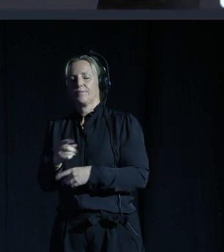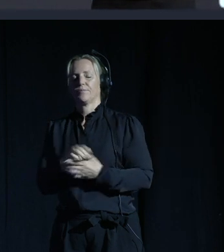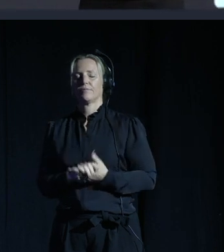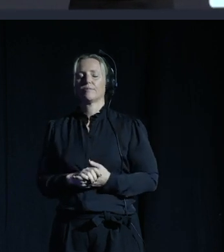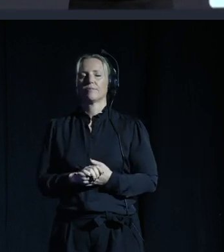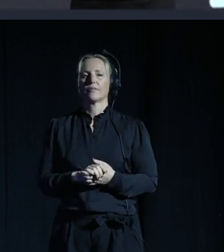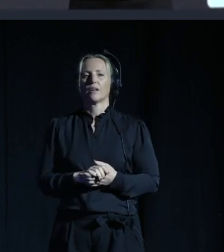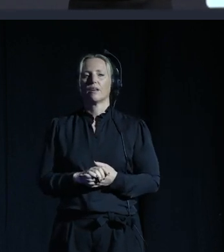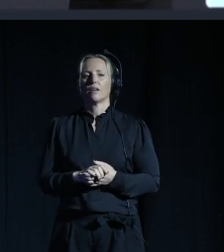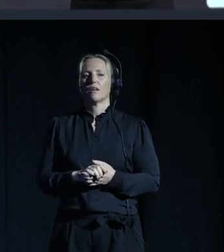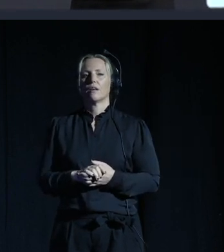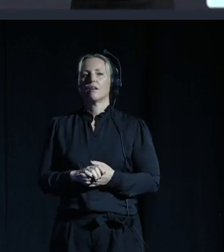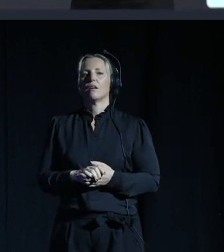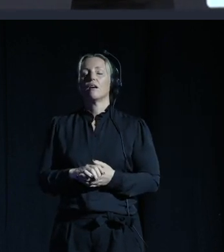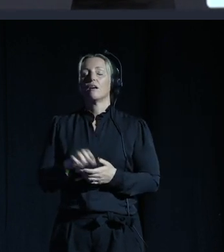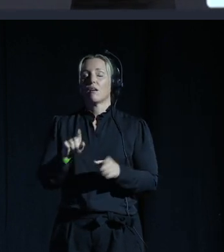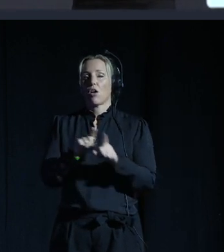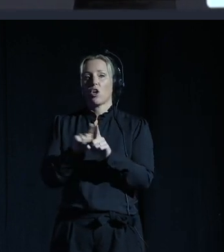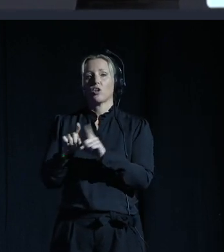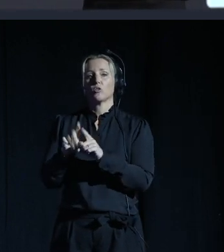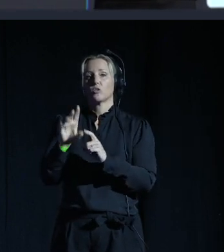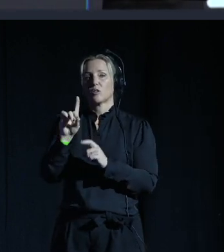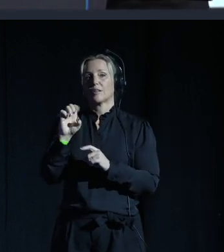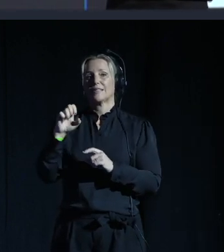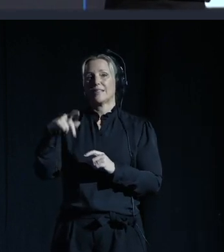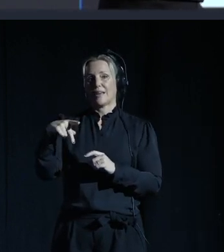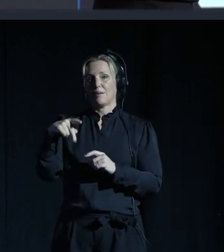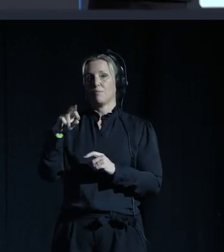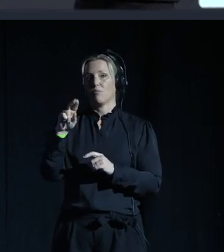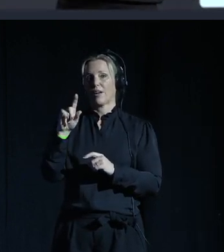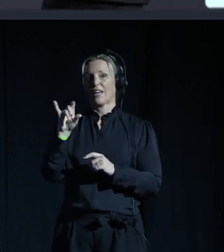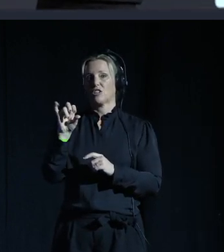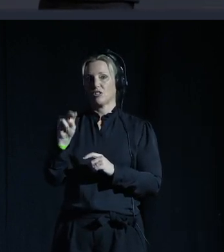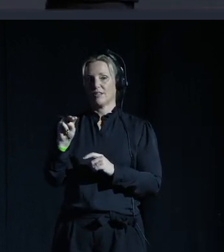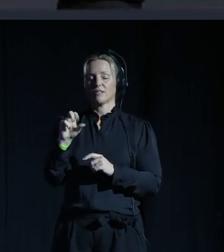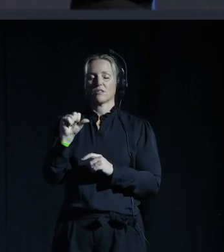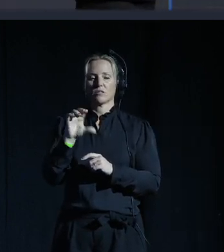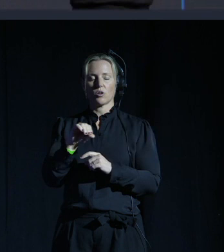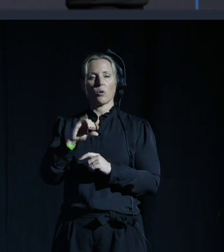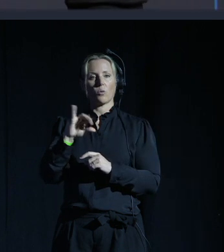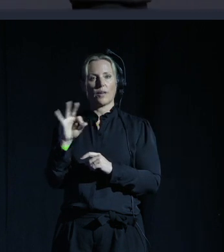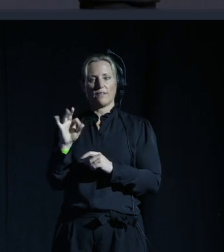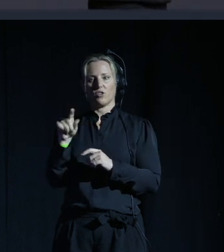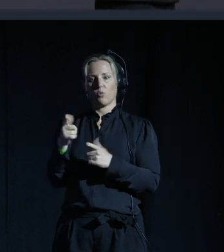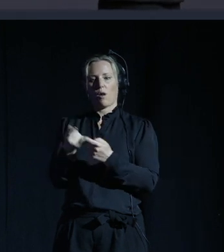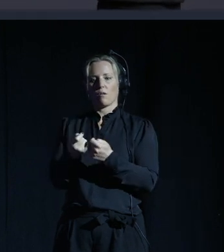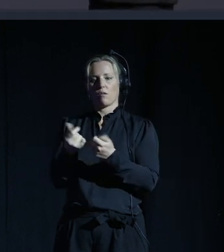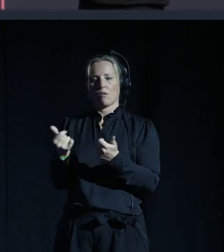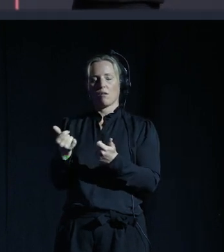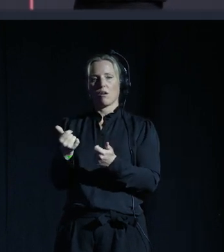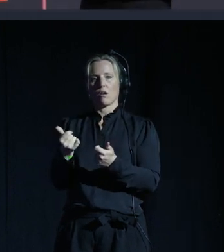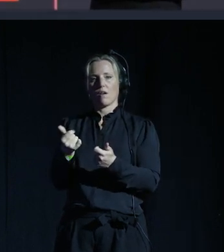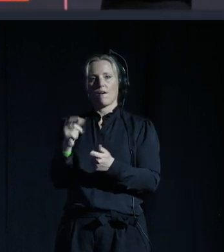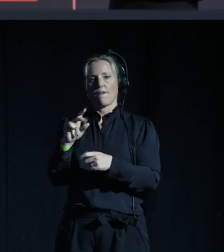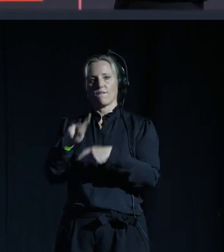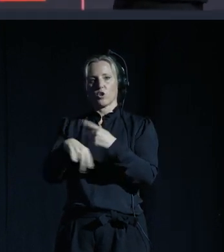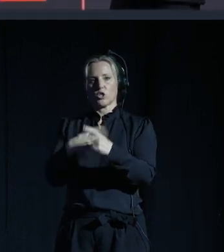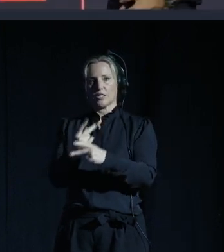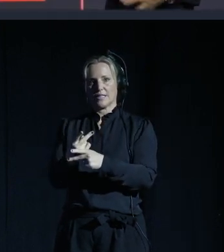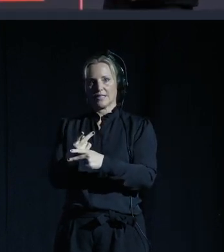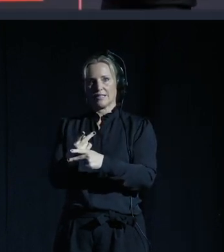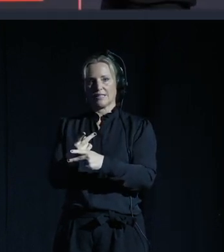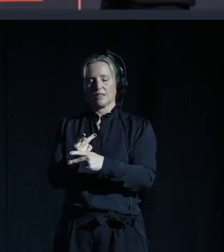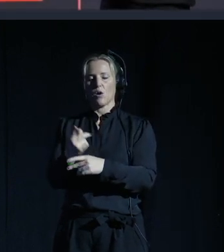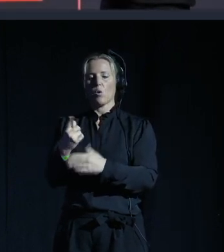similar to versions, but in this case, informing people of your plans to take some versions out and what your